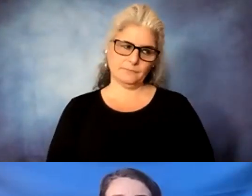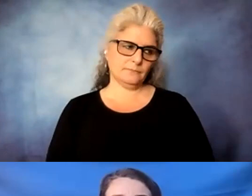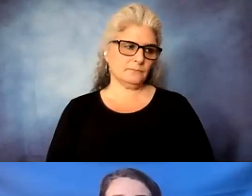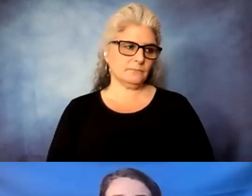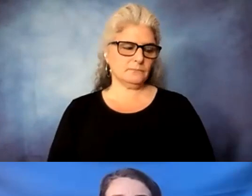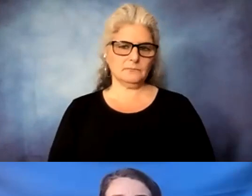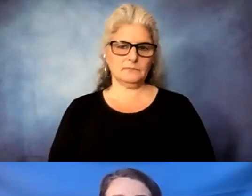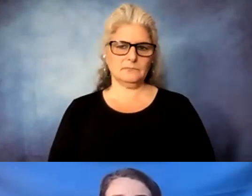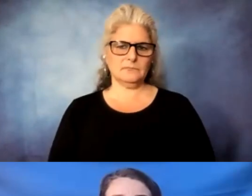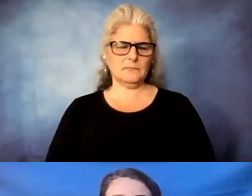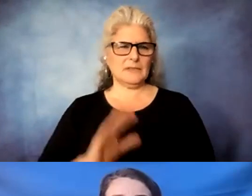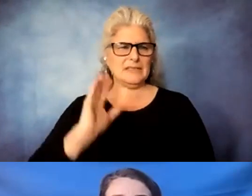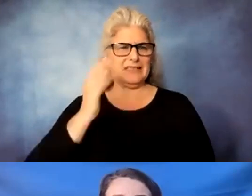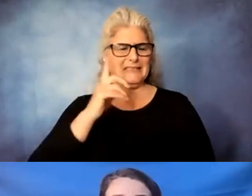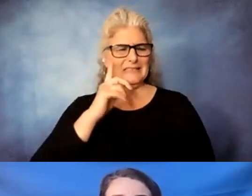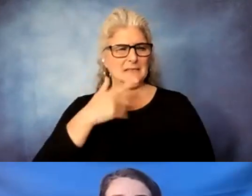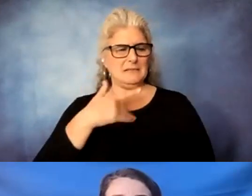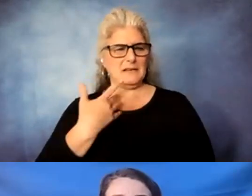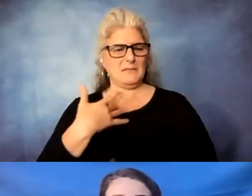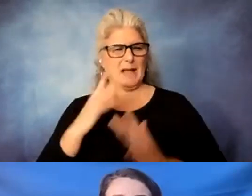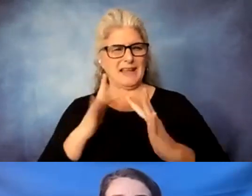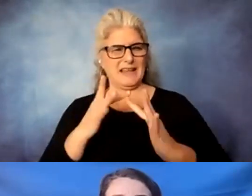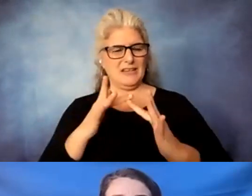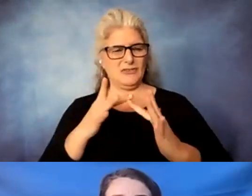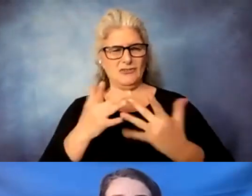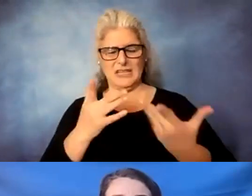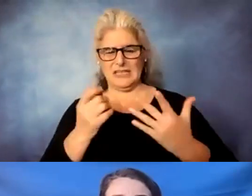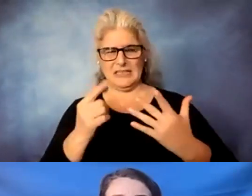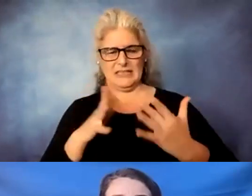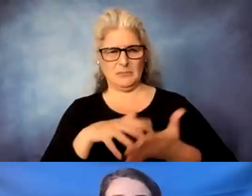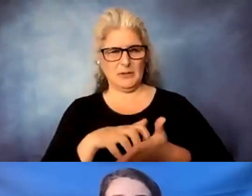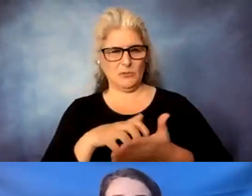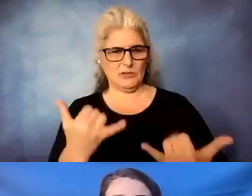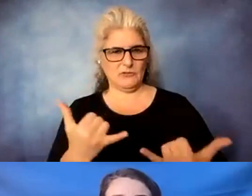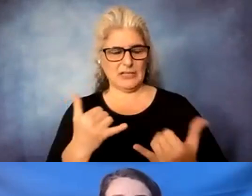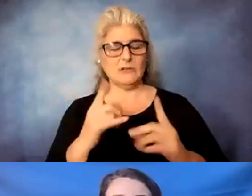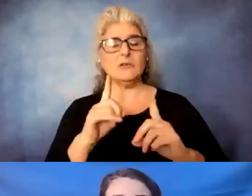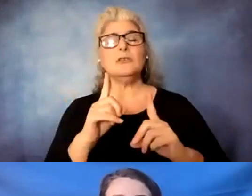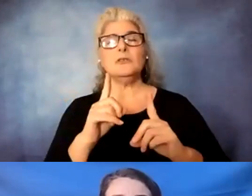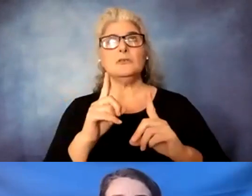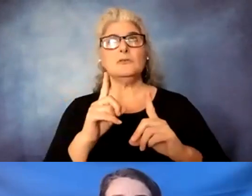Why my connectivity seems to be compromised at the moment. I'm going to just start